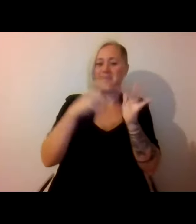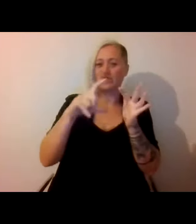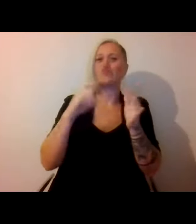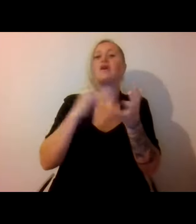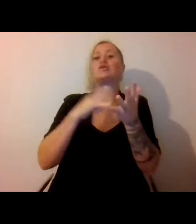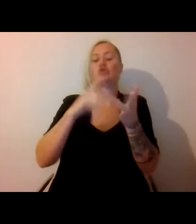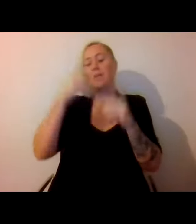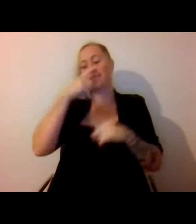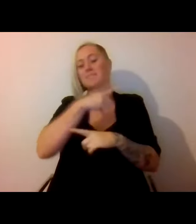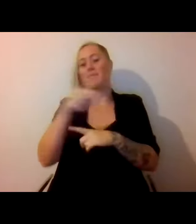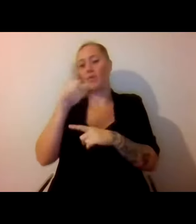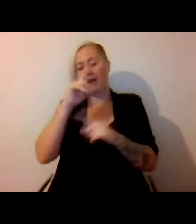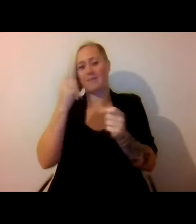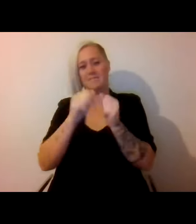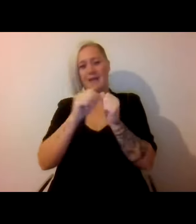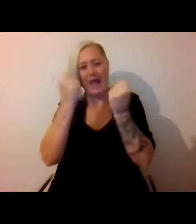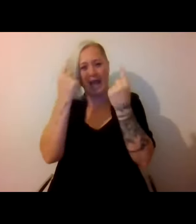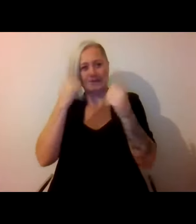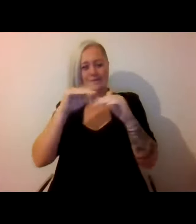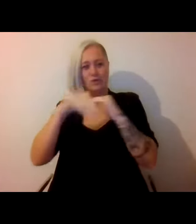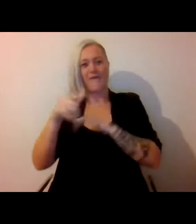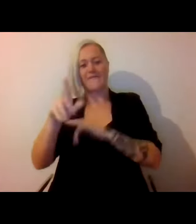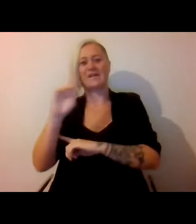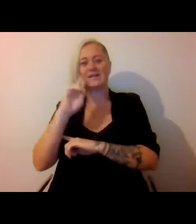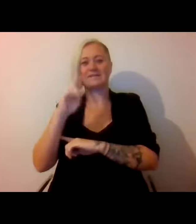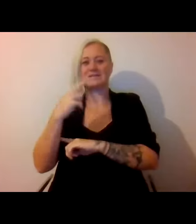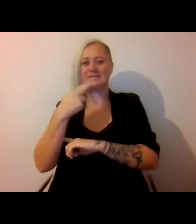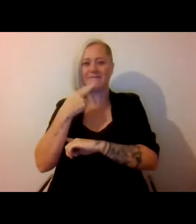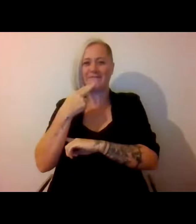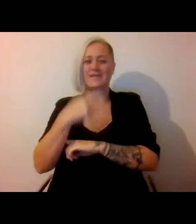needs. So on to you now, Josh.